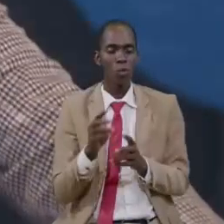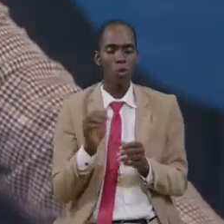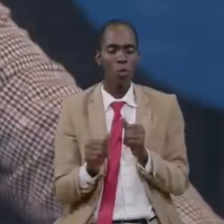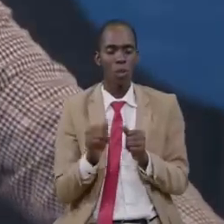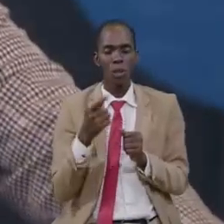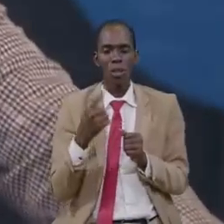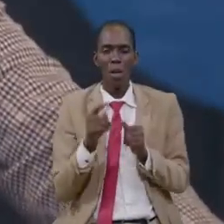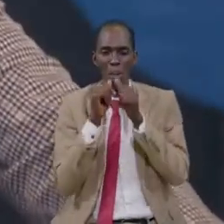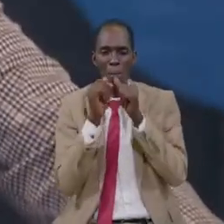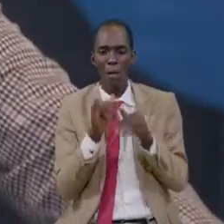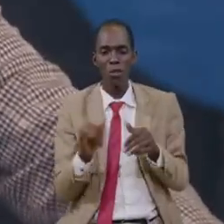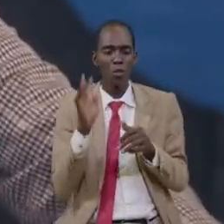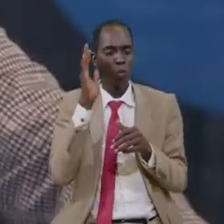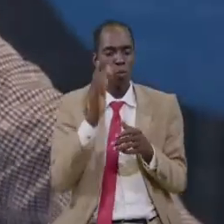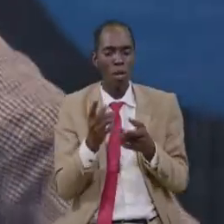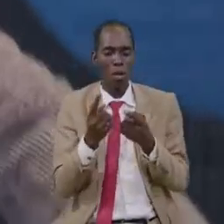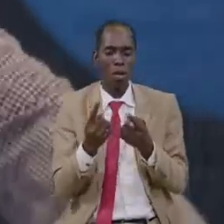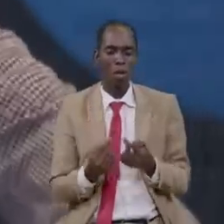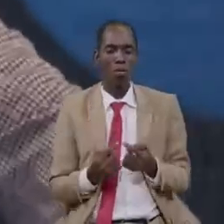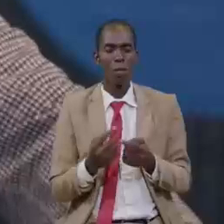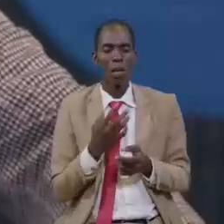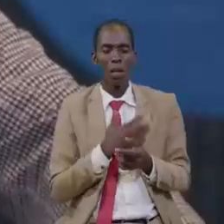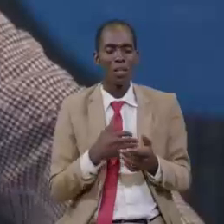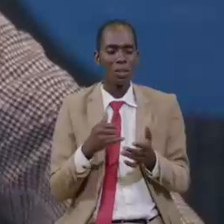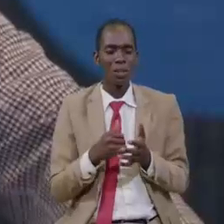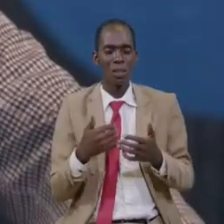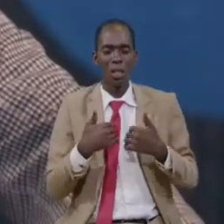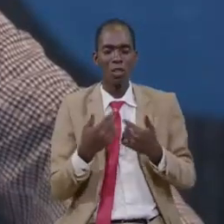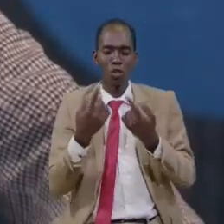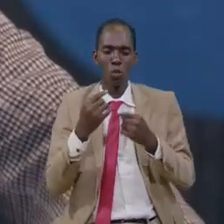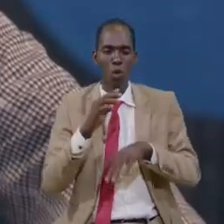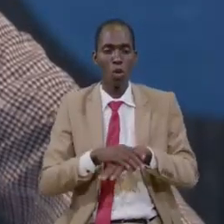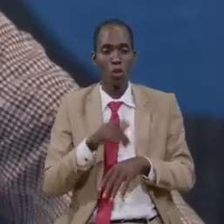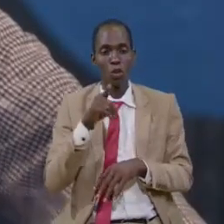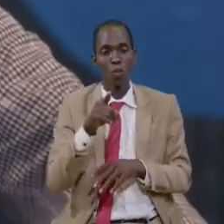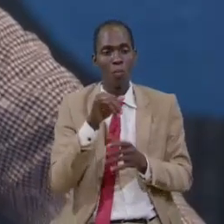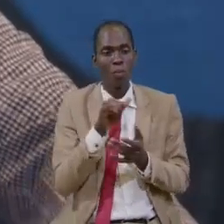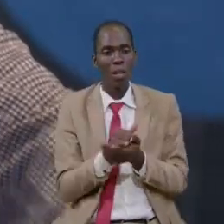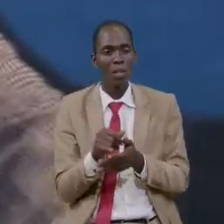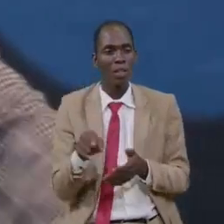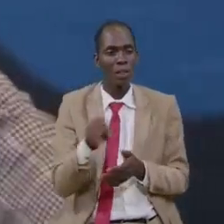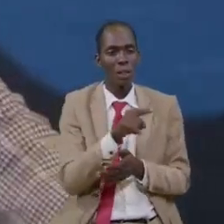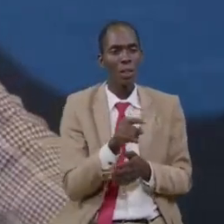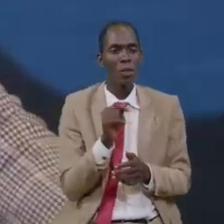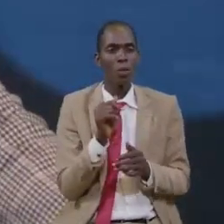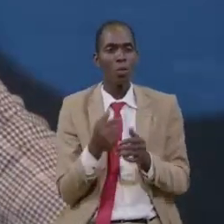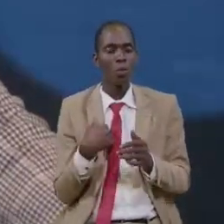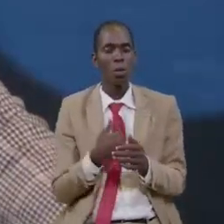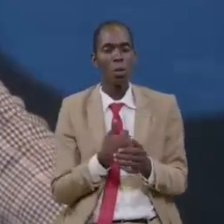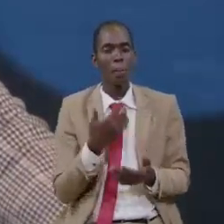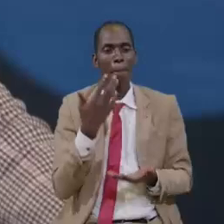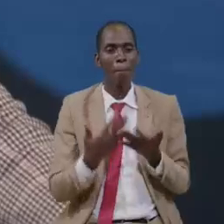will come. And it has come upon you. That day that we might receive